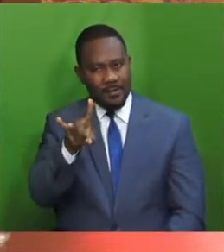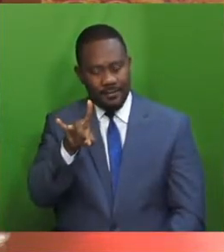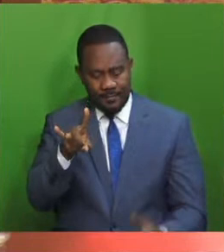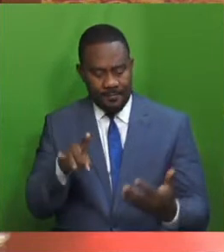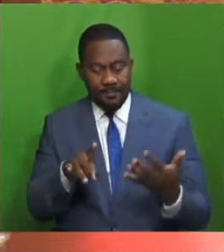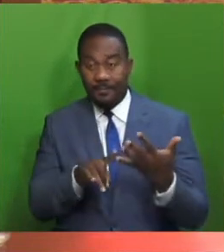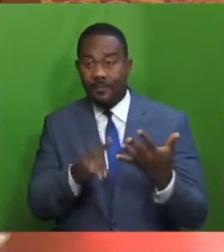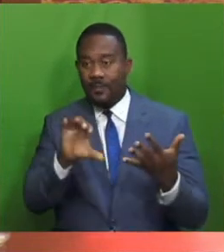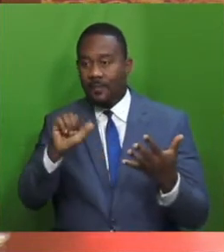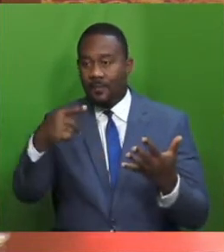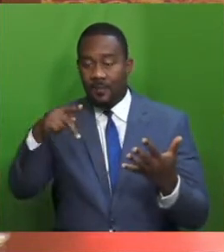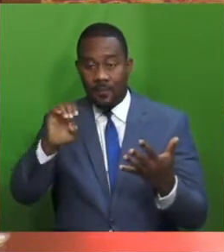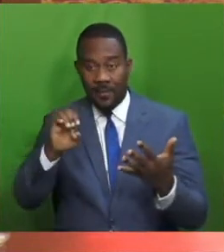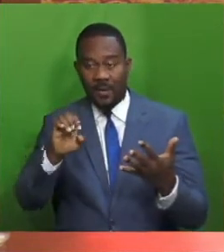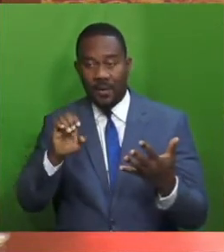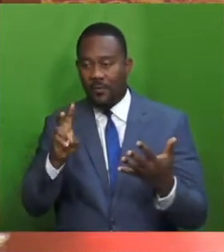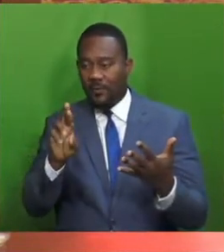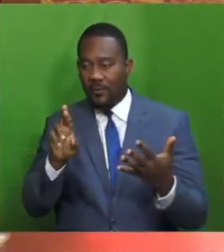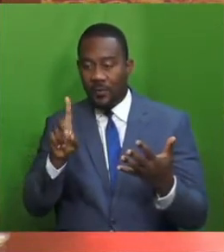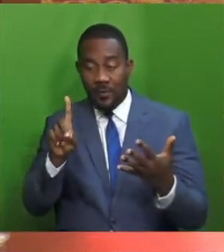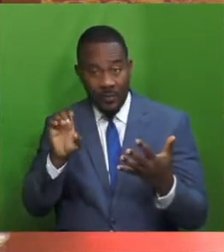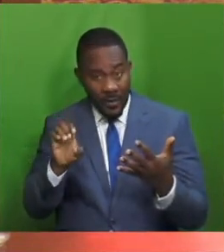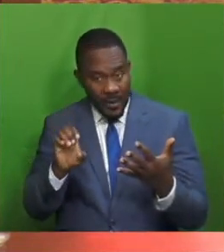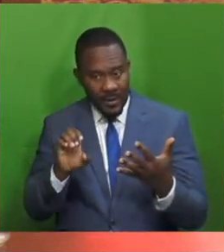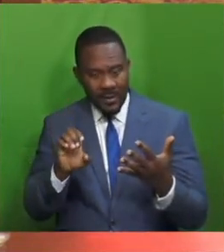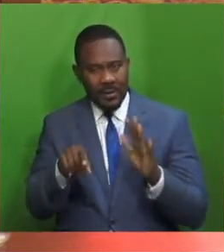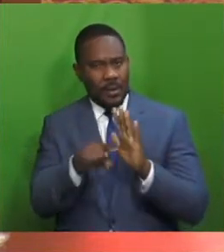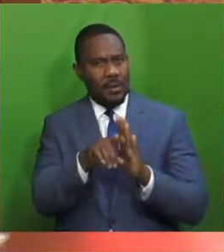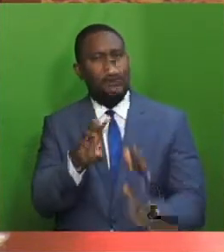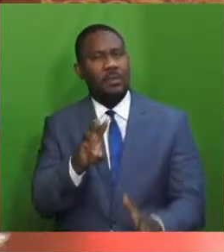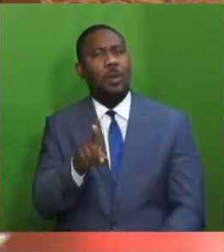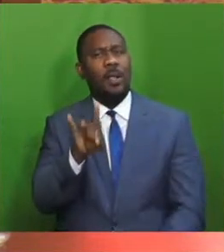Verde negative 6.8%,